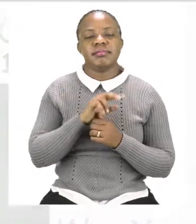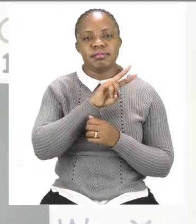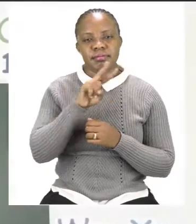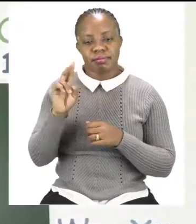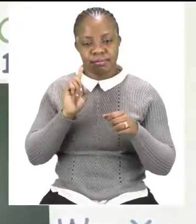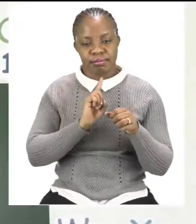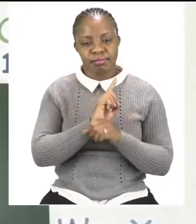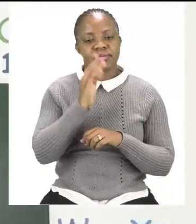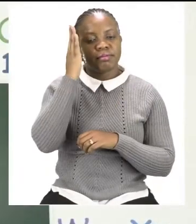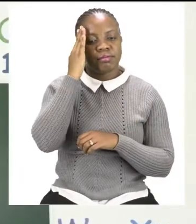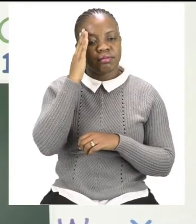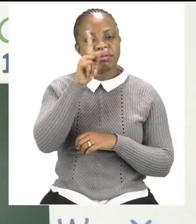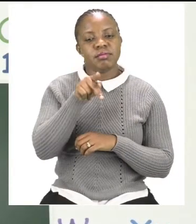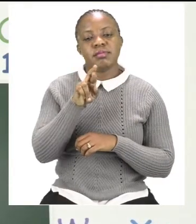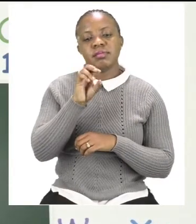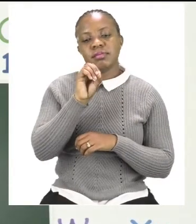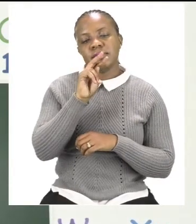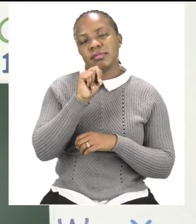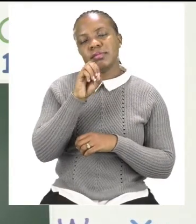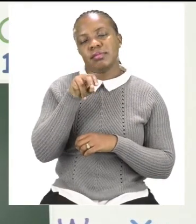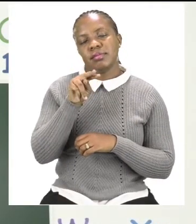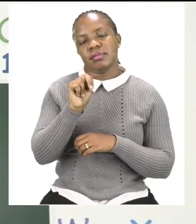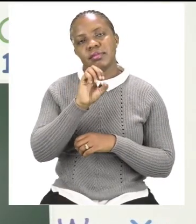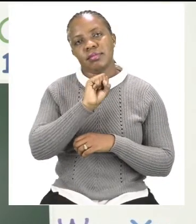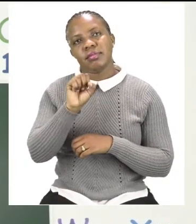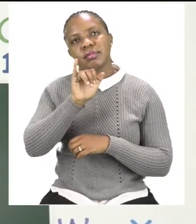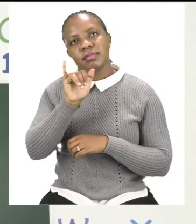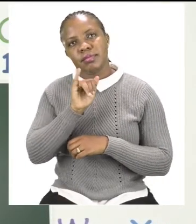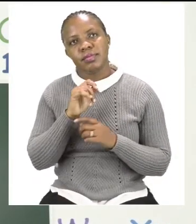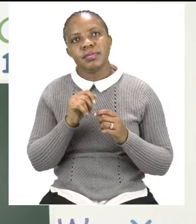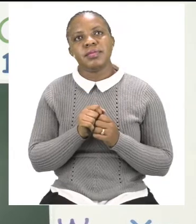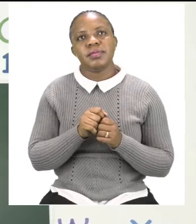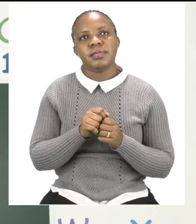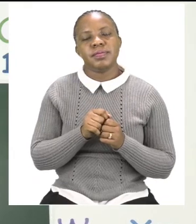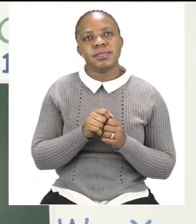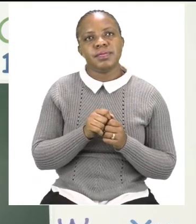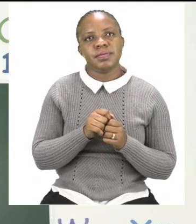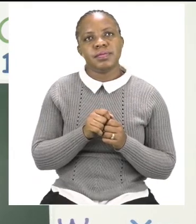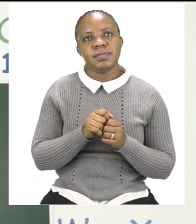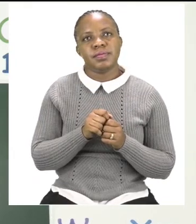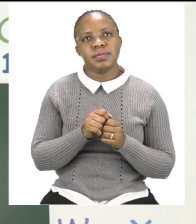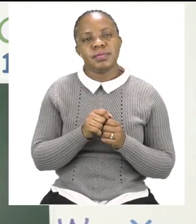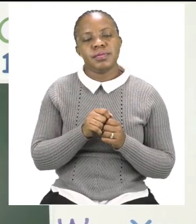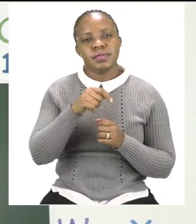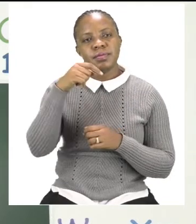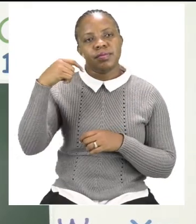board. Now, the pronouns I have on the board is are,